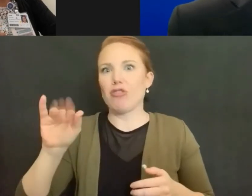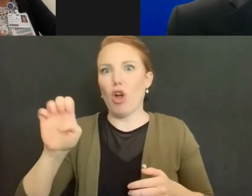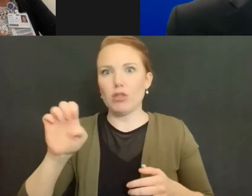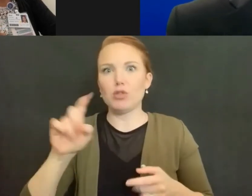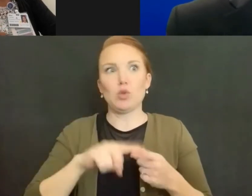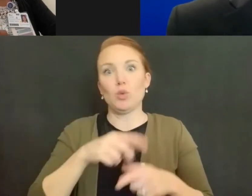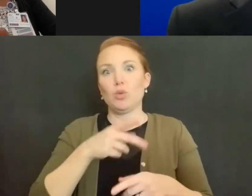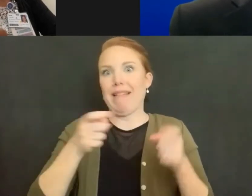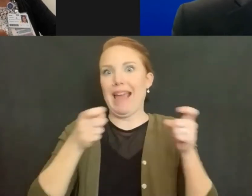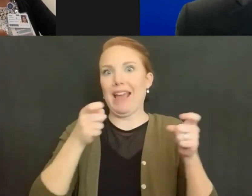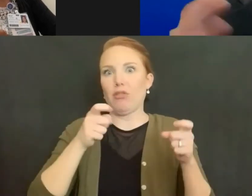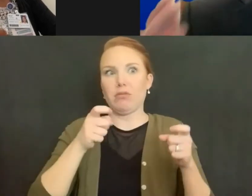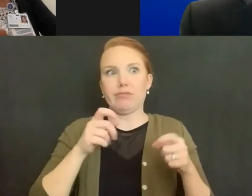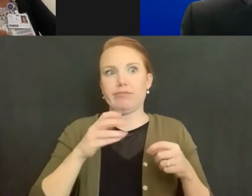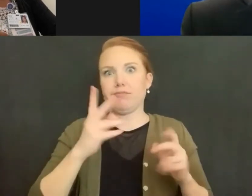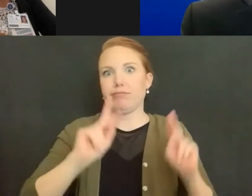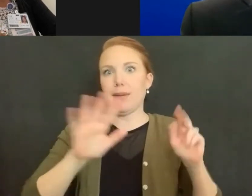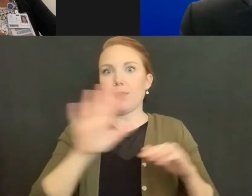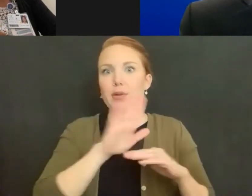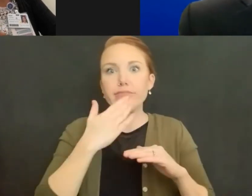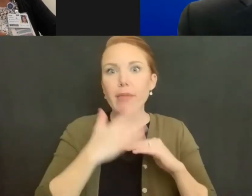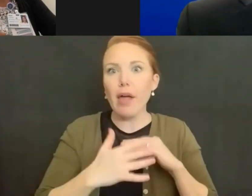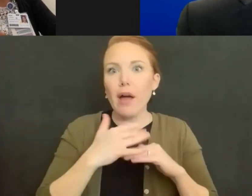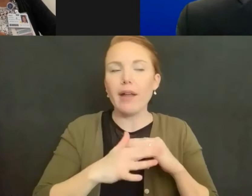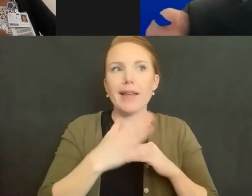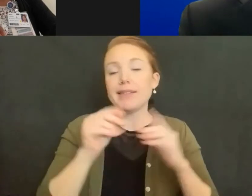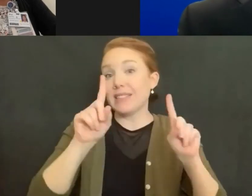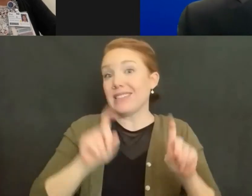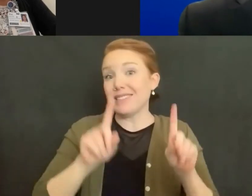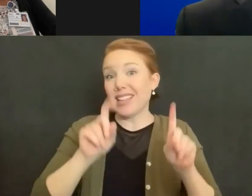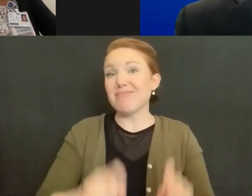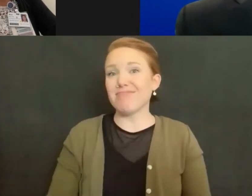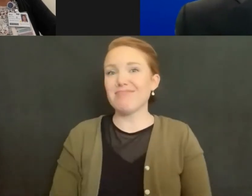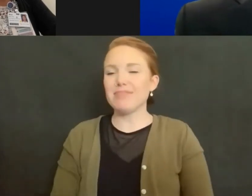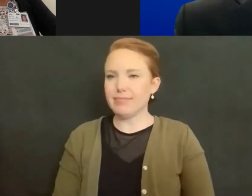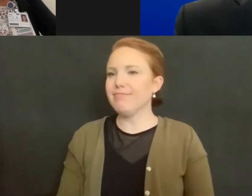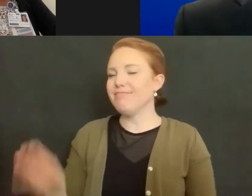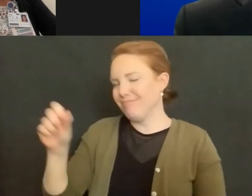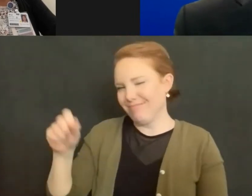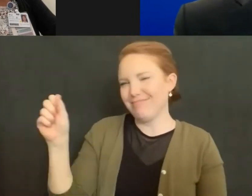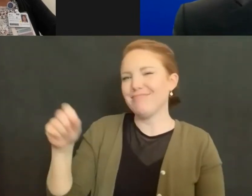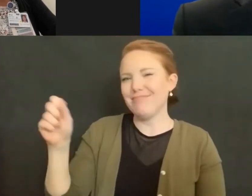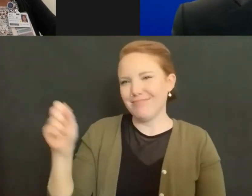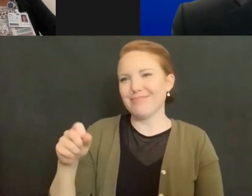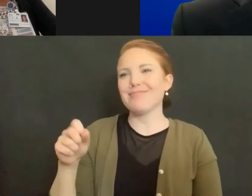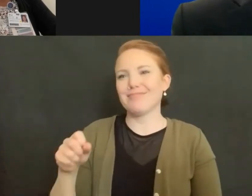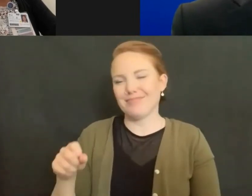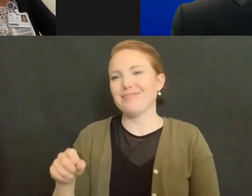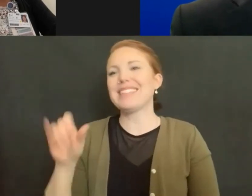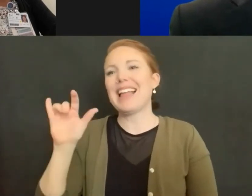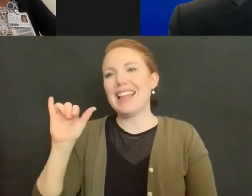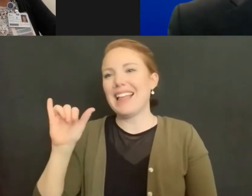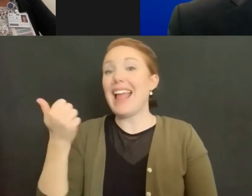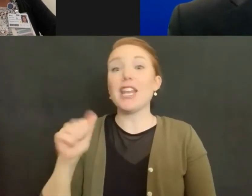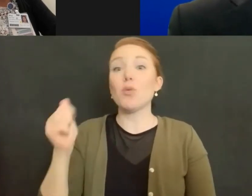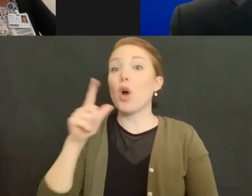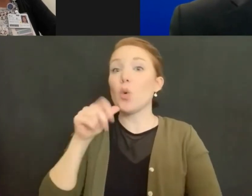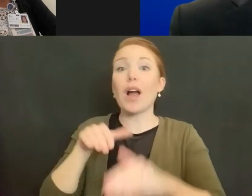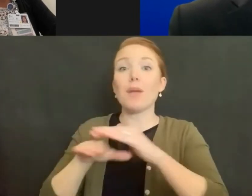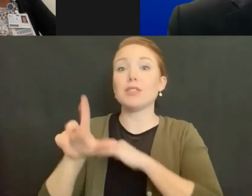Yes. view people's blood and testing. So Yeah, that makes so sense. anything that comes into the lab is called